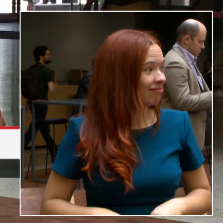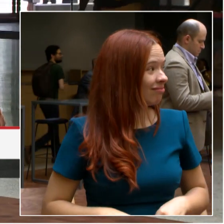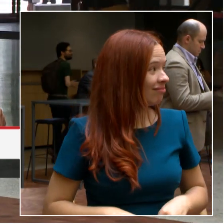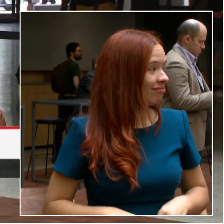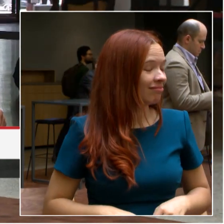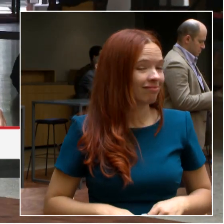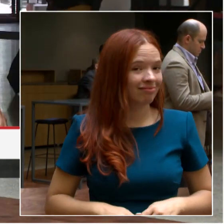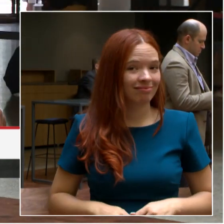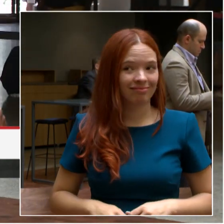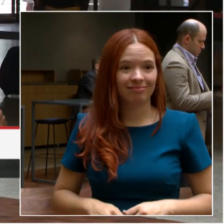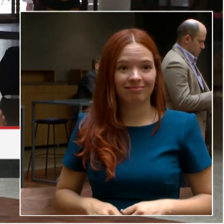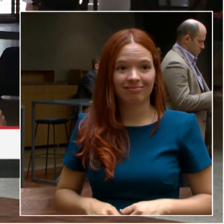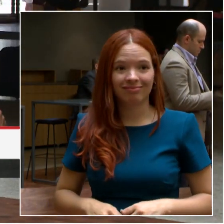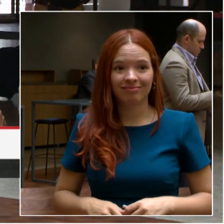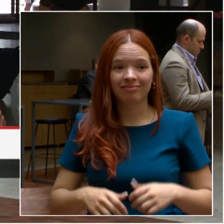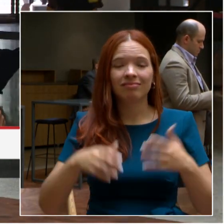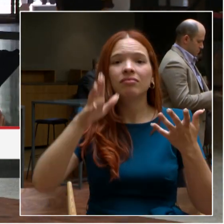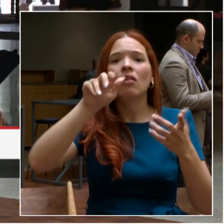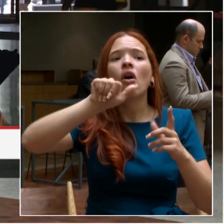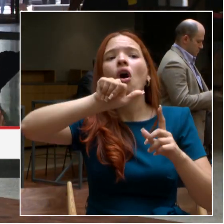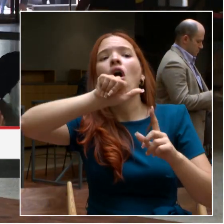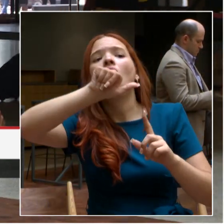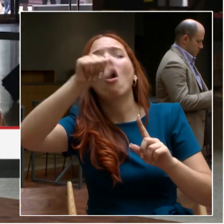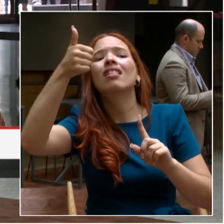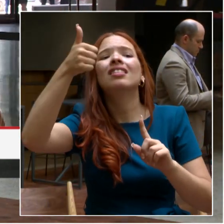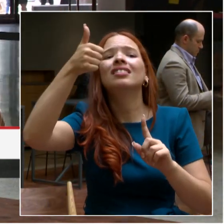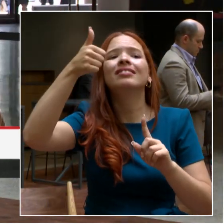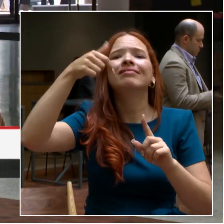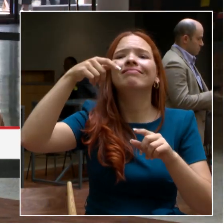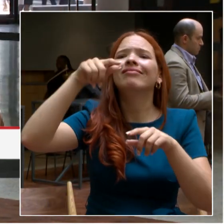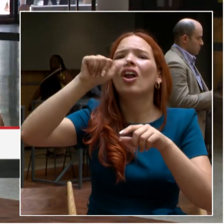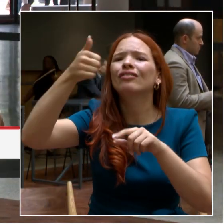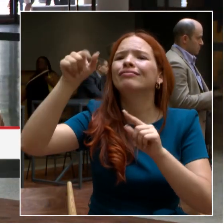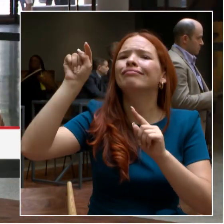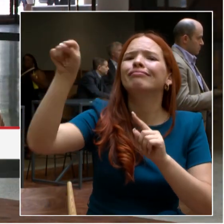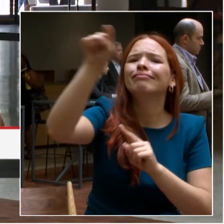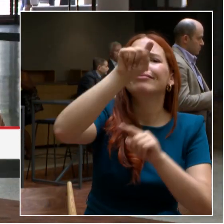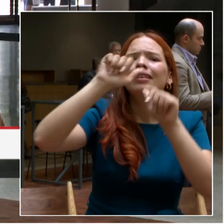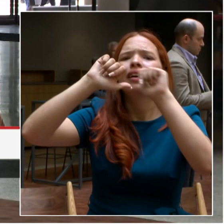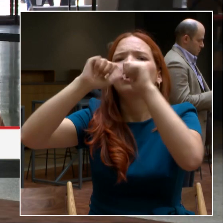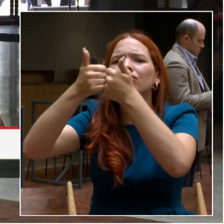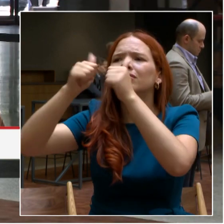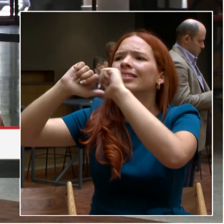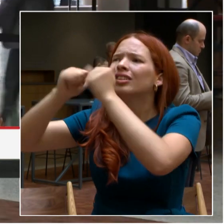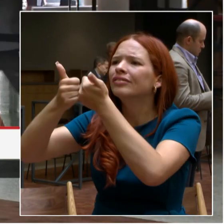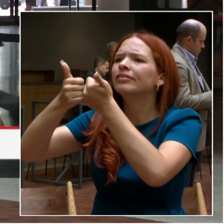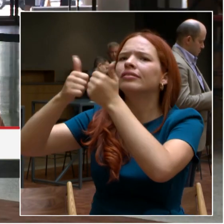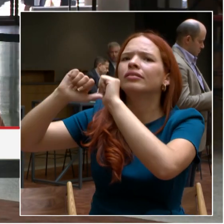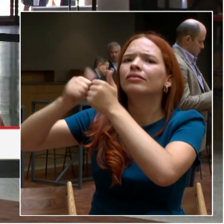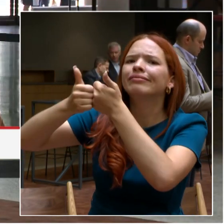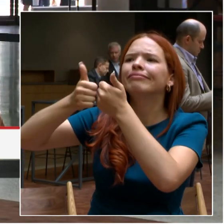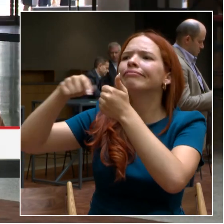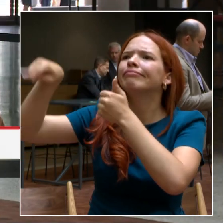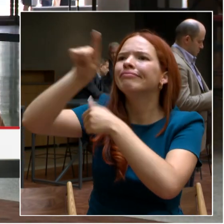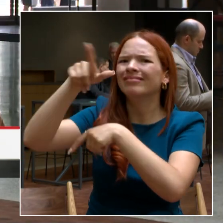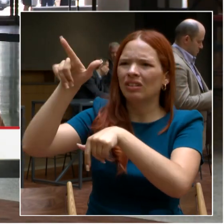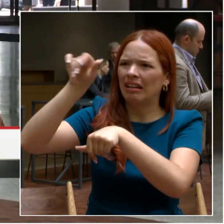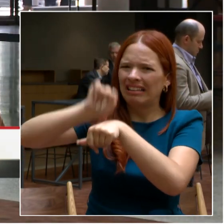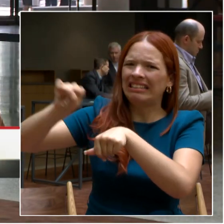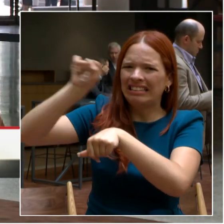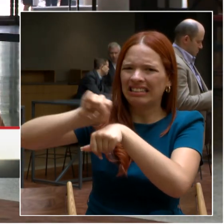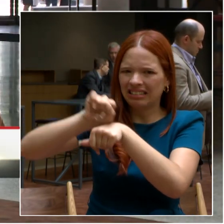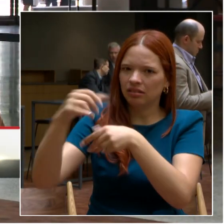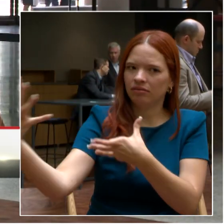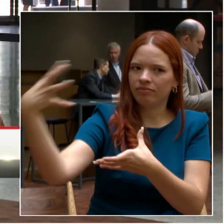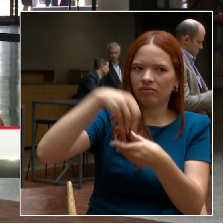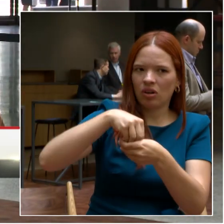And all the other agency officials who are working hard night and day to make sure that we're supporting our downtown recovery. This is, to